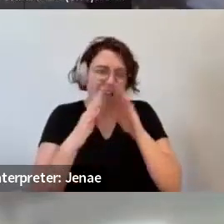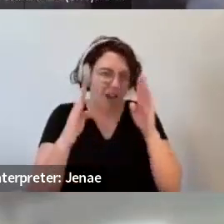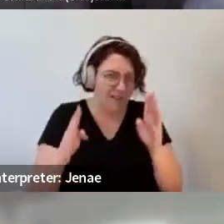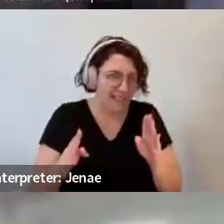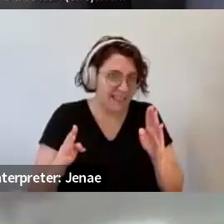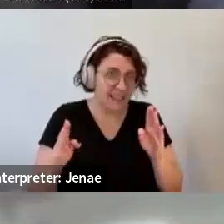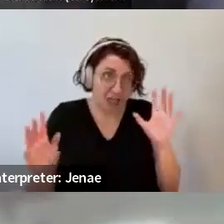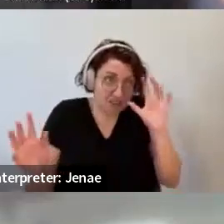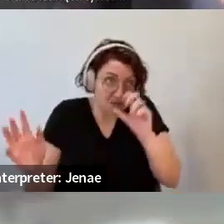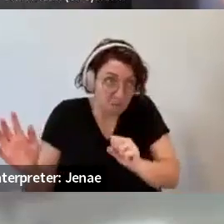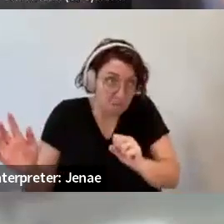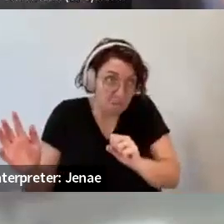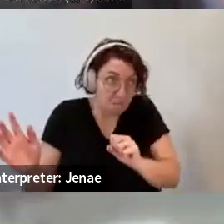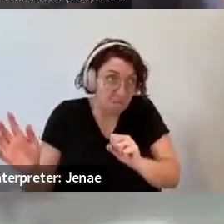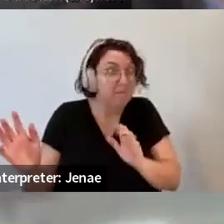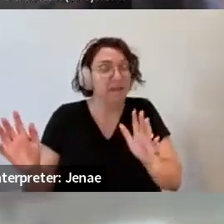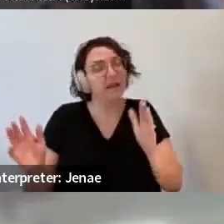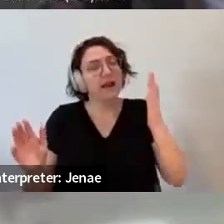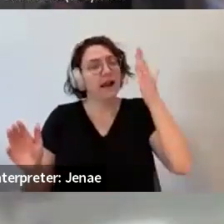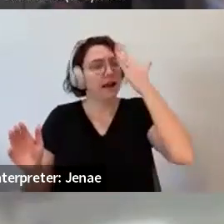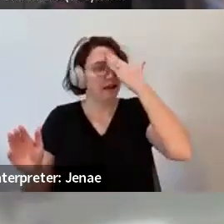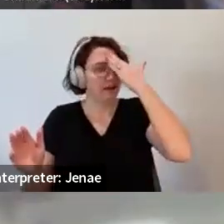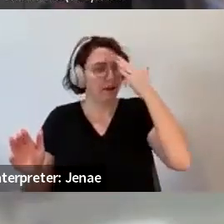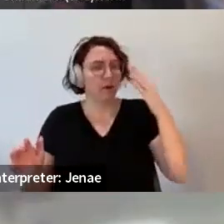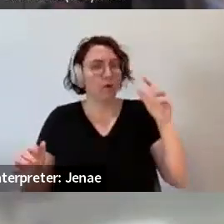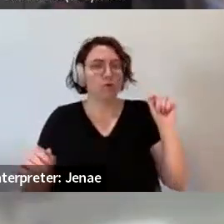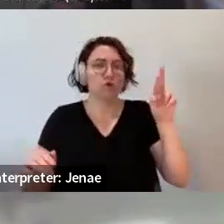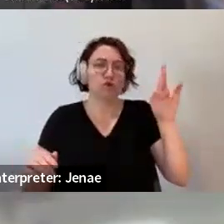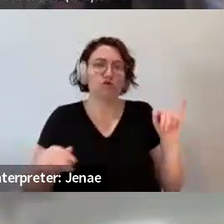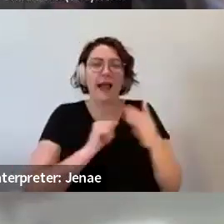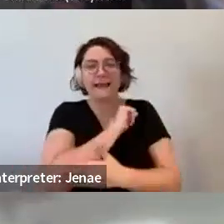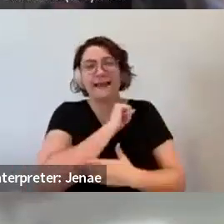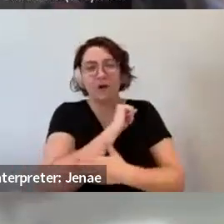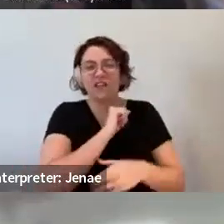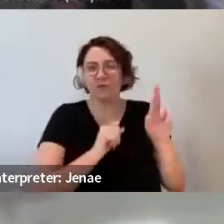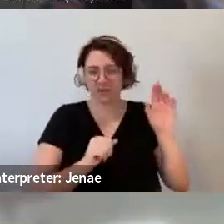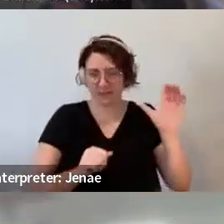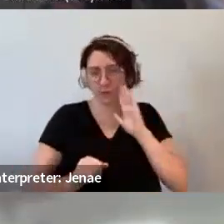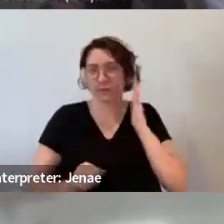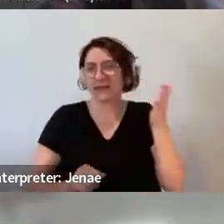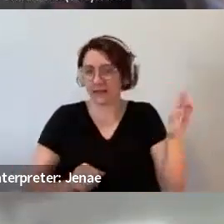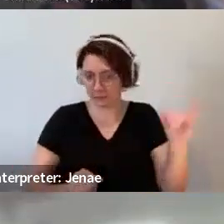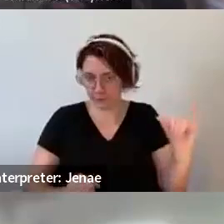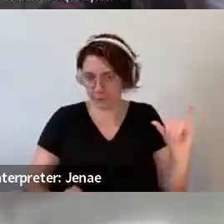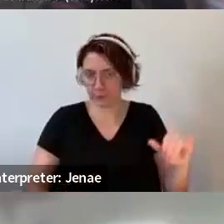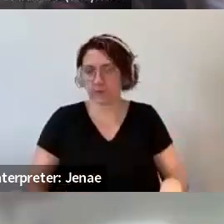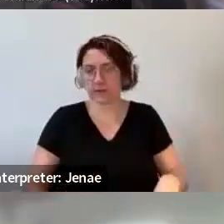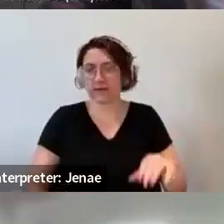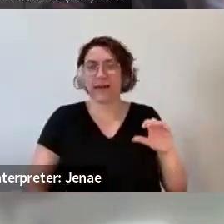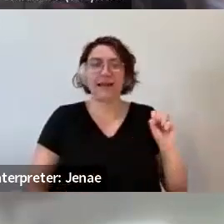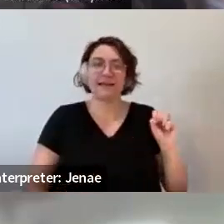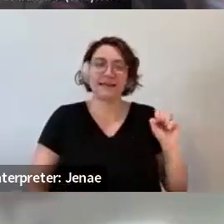assuming. And then I know that Tri-Counties Regional Center will be there. I know that the Sierra